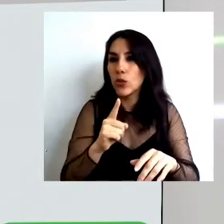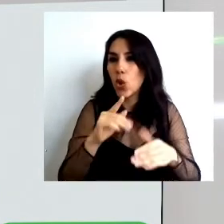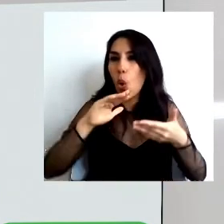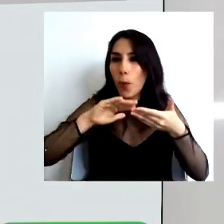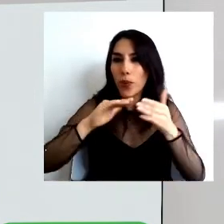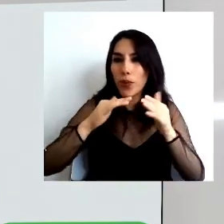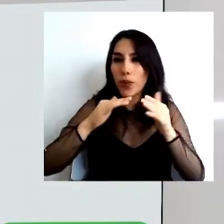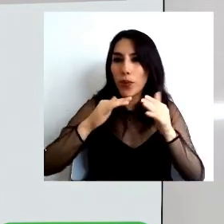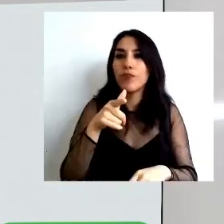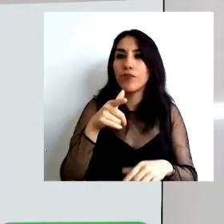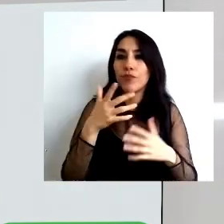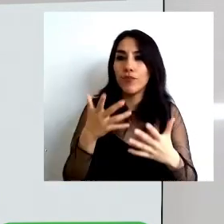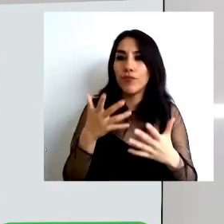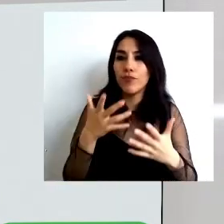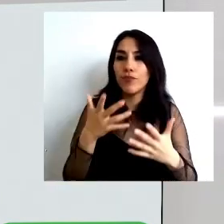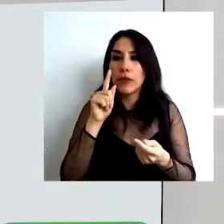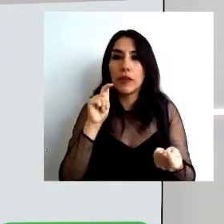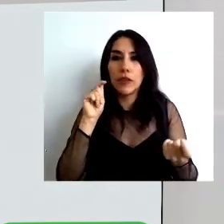system.